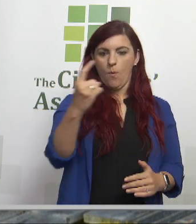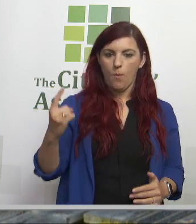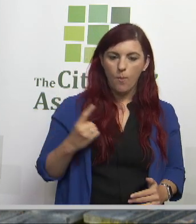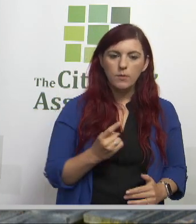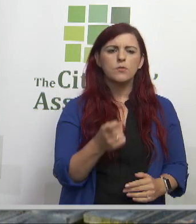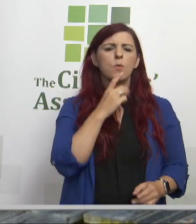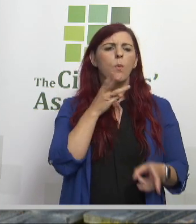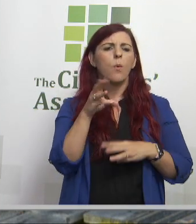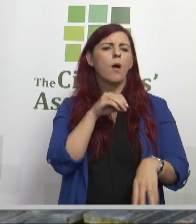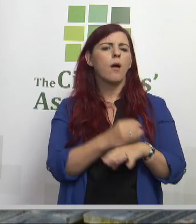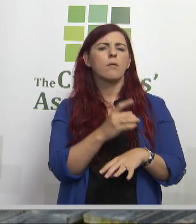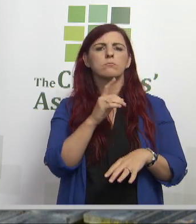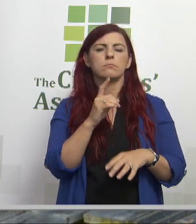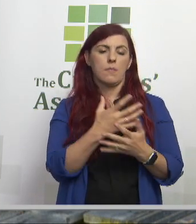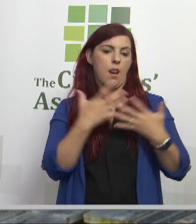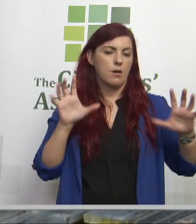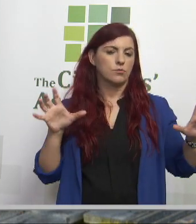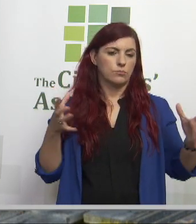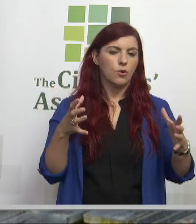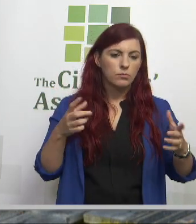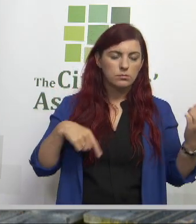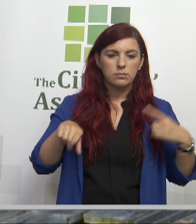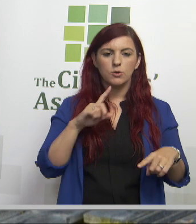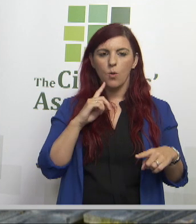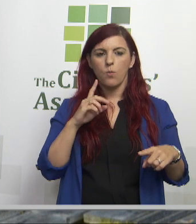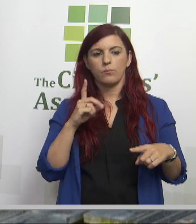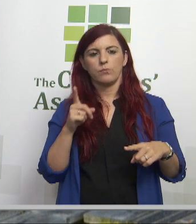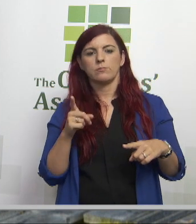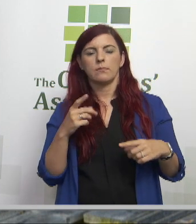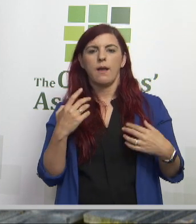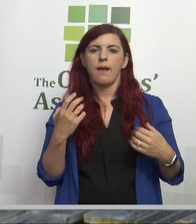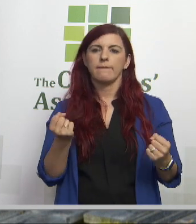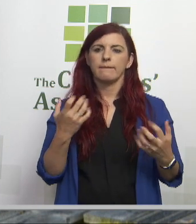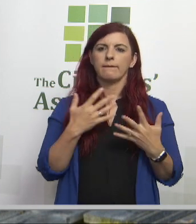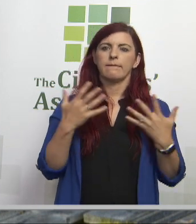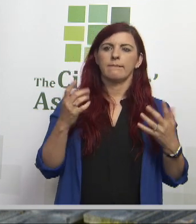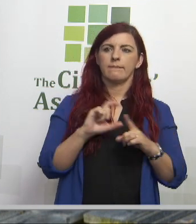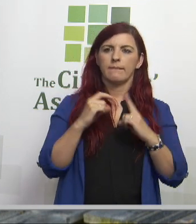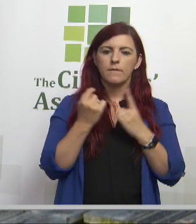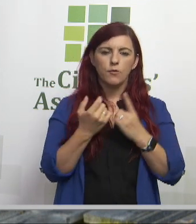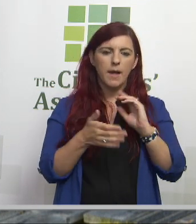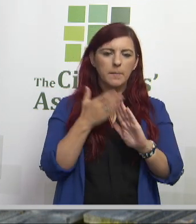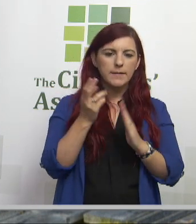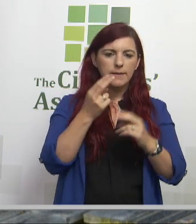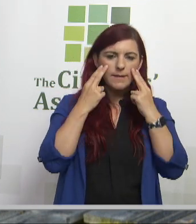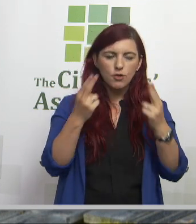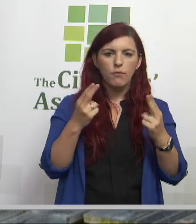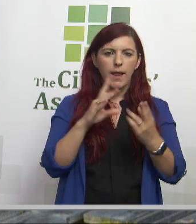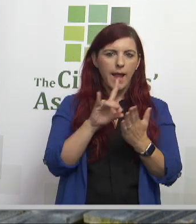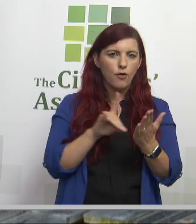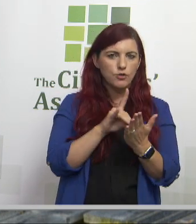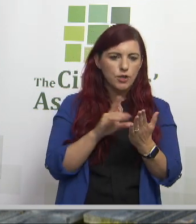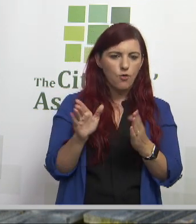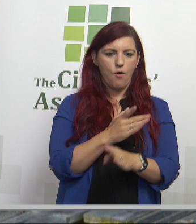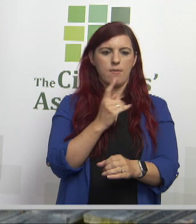work on, we've got a very large brief. Our brief is to look at cultural, built and natural heritage all as one.